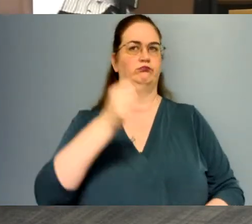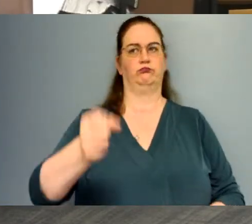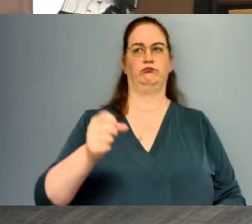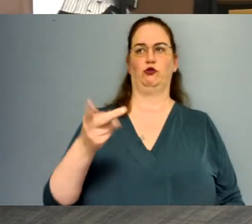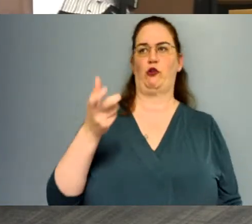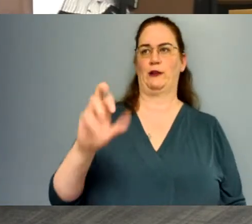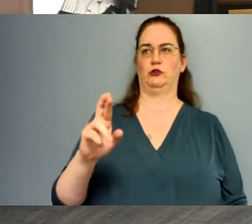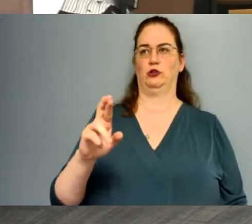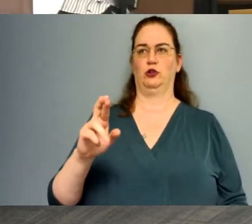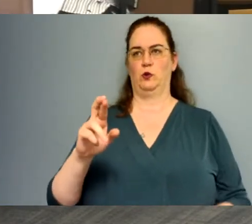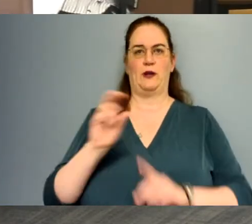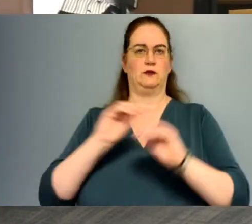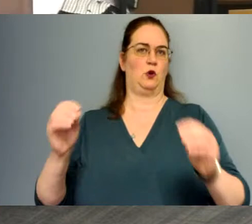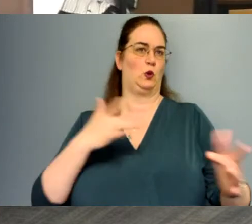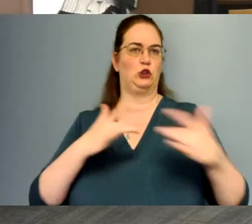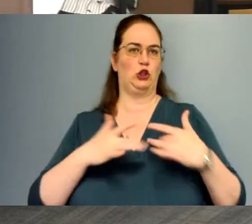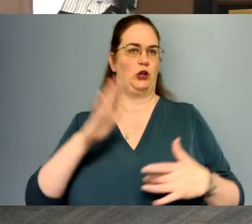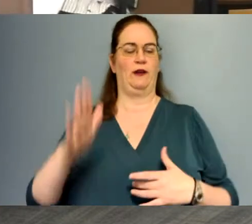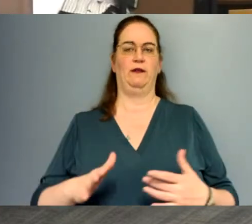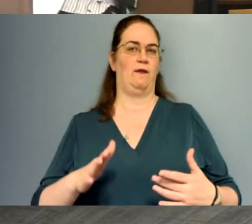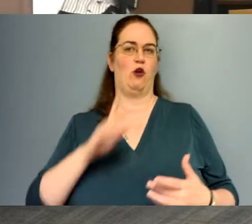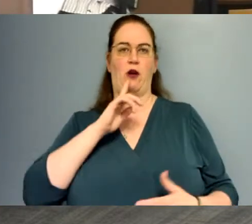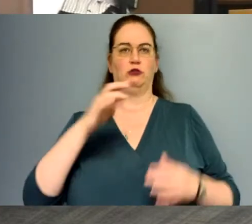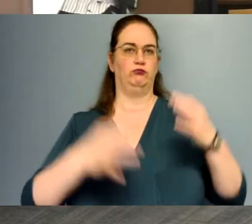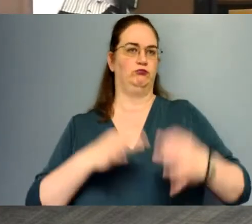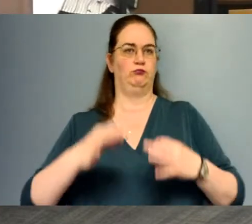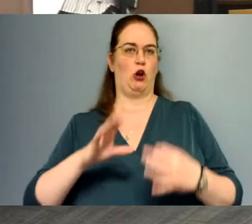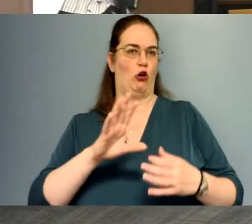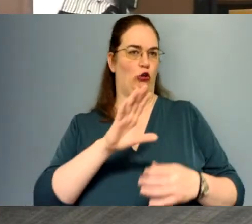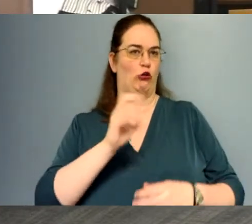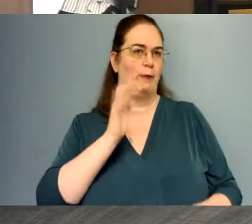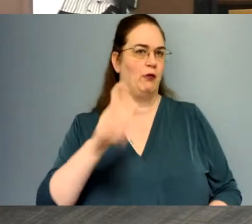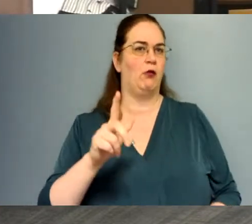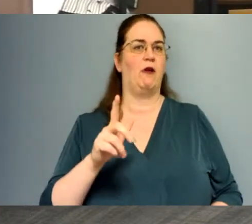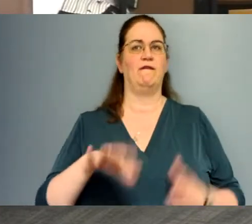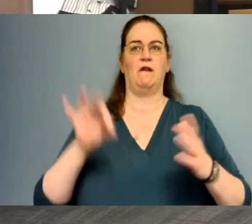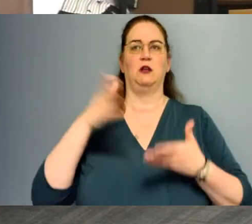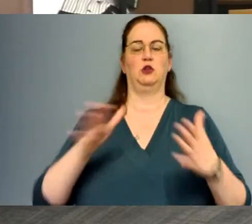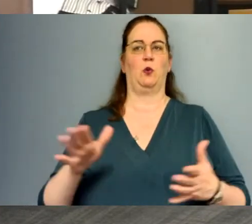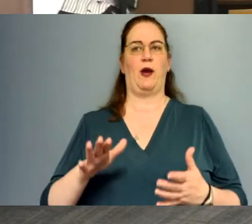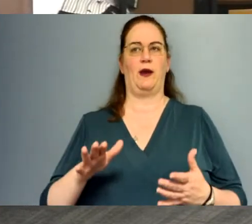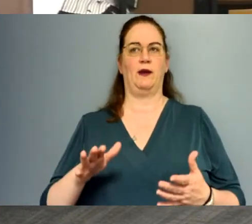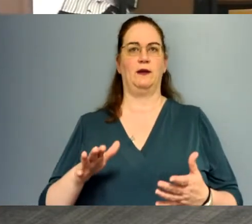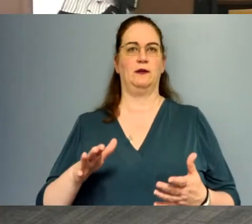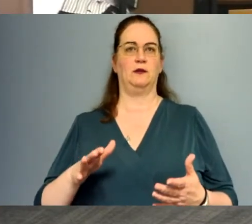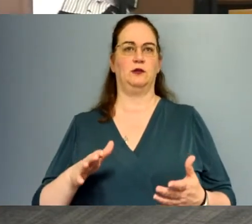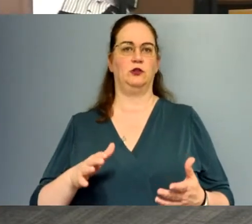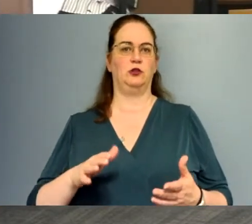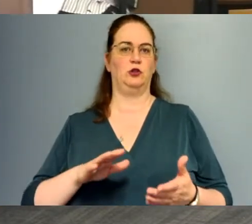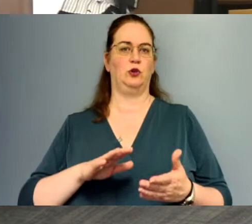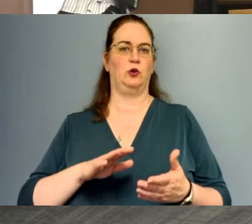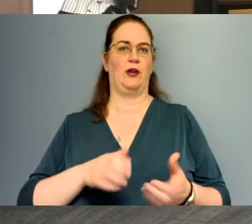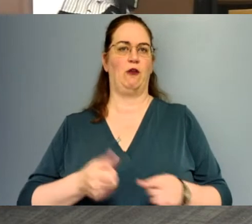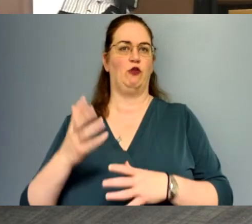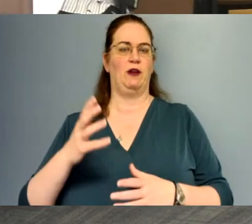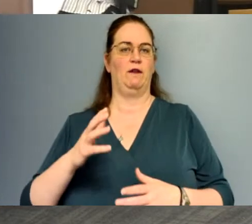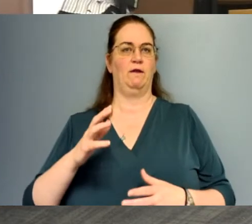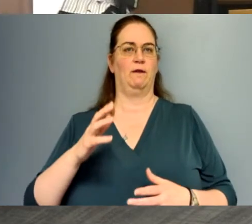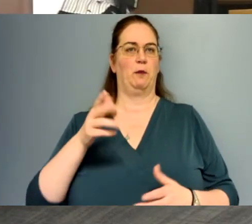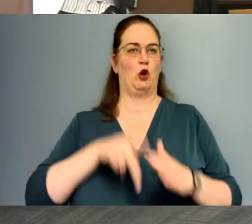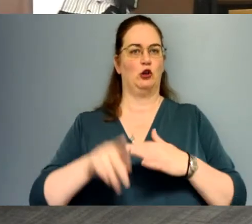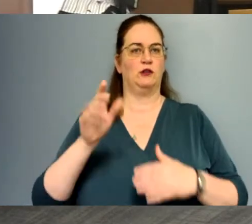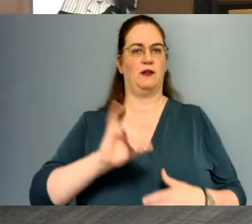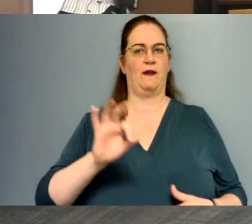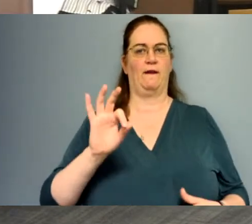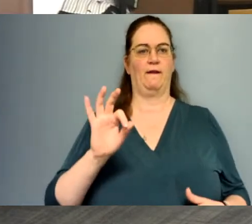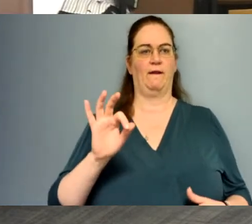any concern, who's never prosecuted a criminal, and finds ways to get rid of murderers like Fetterman. So we